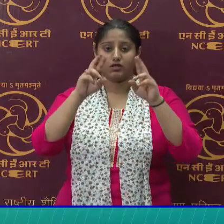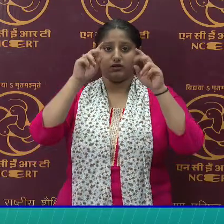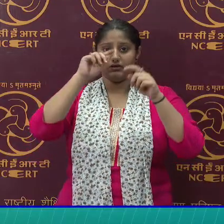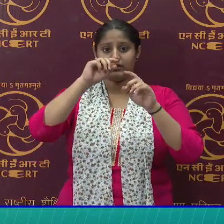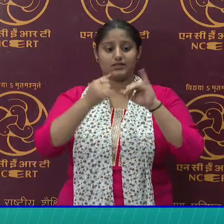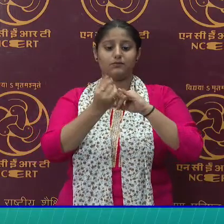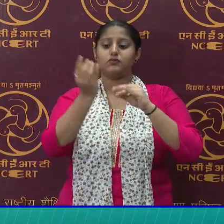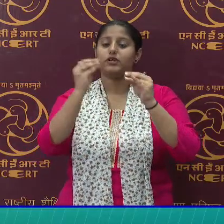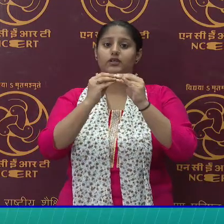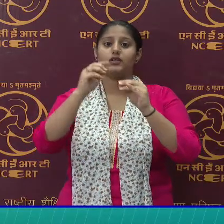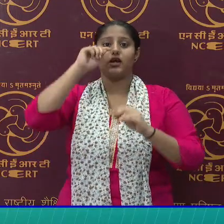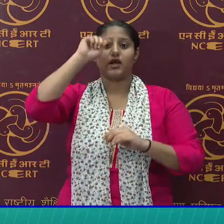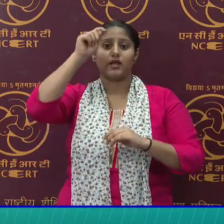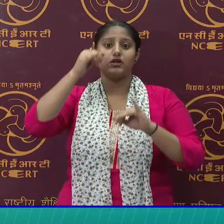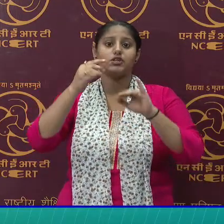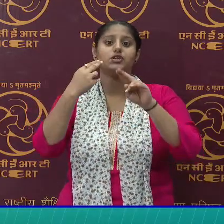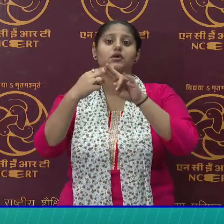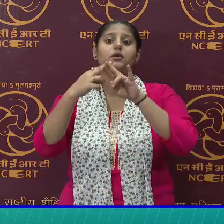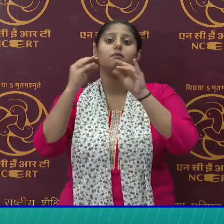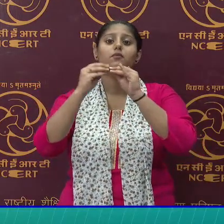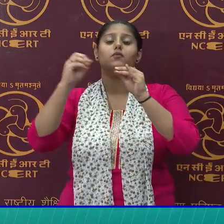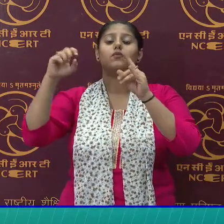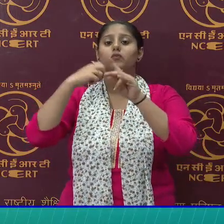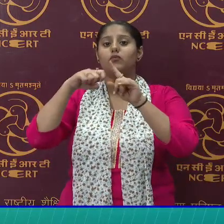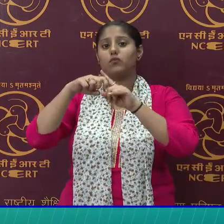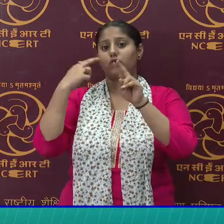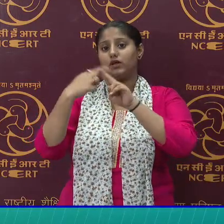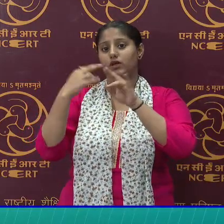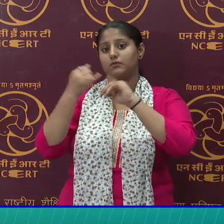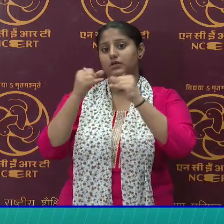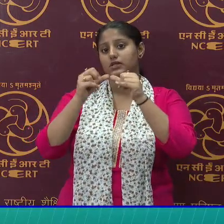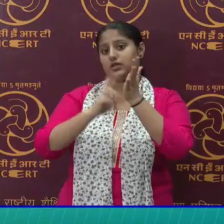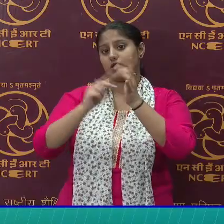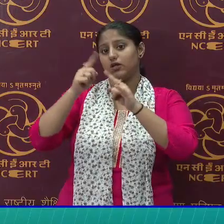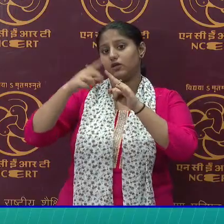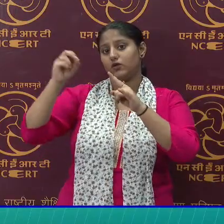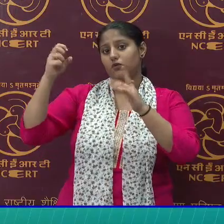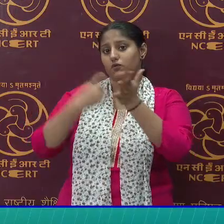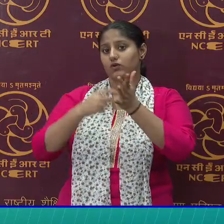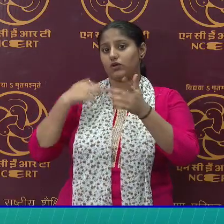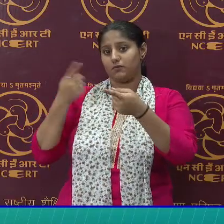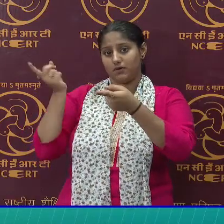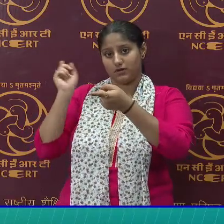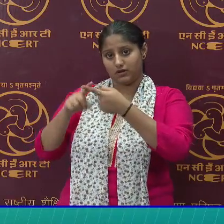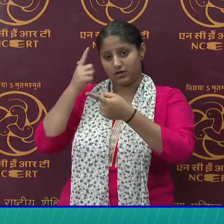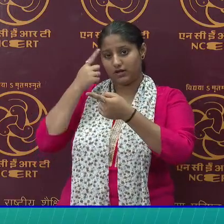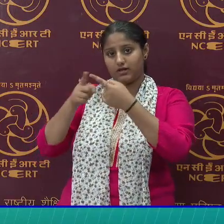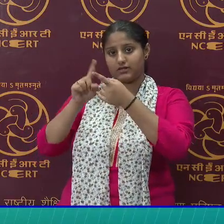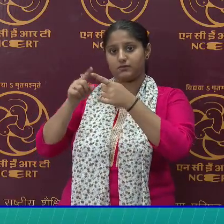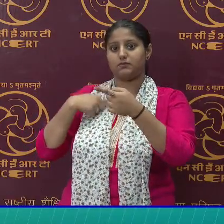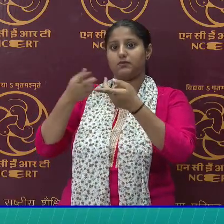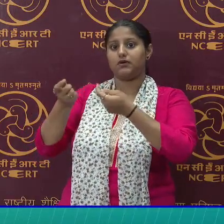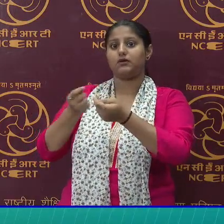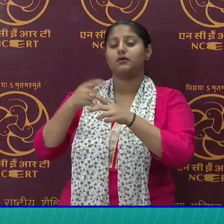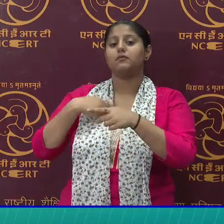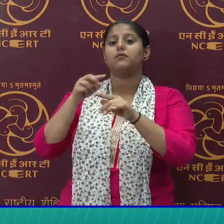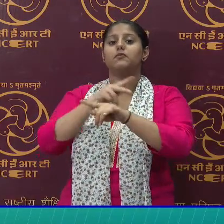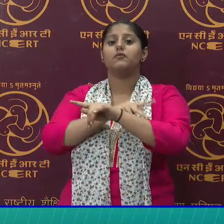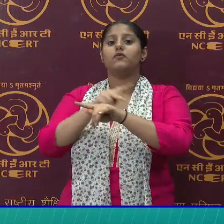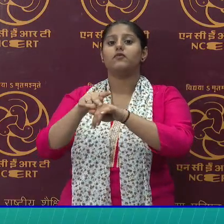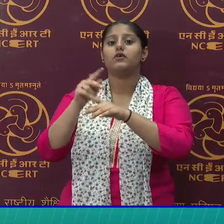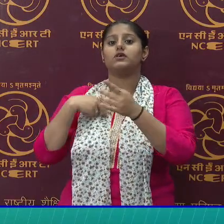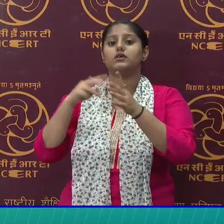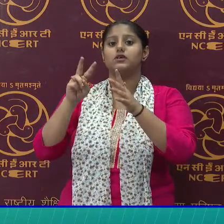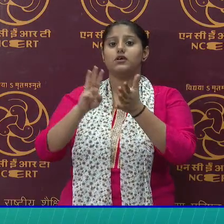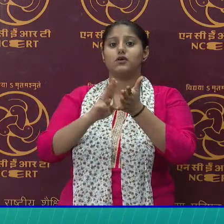textbook SANTOOR, and joining us for this discussion is the coordinator of this book, Professor